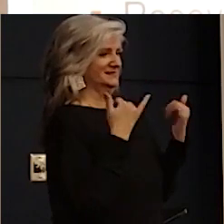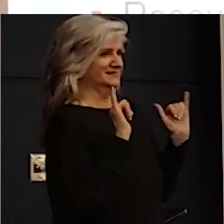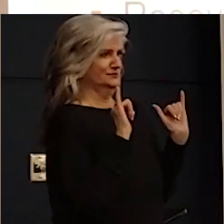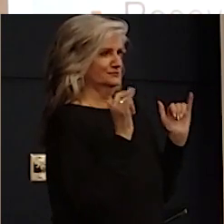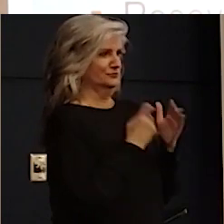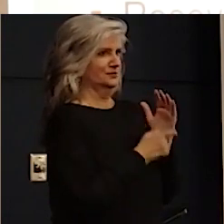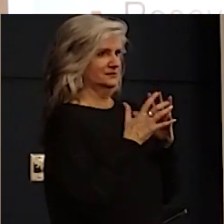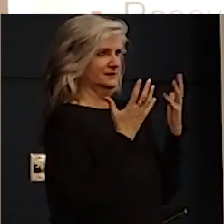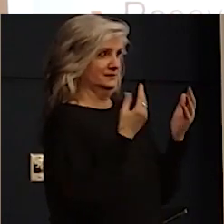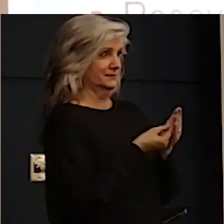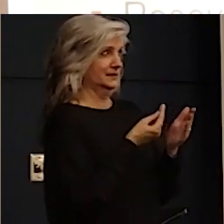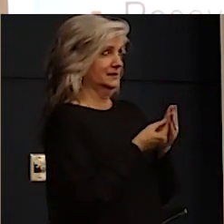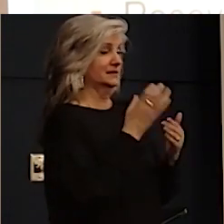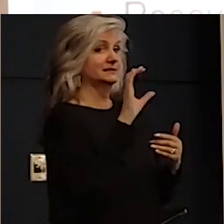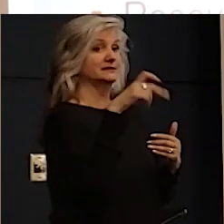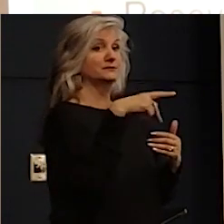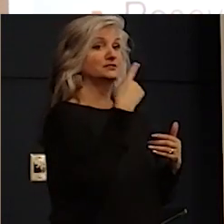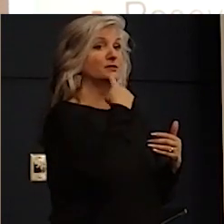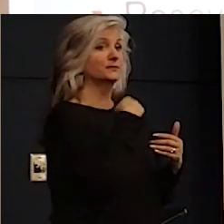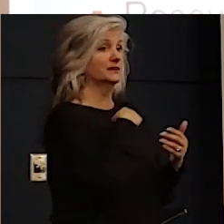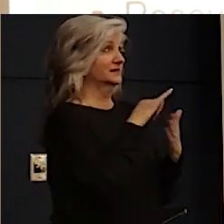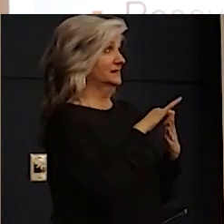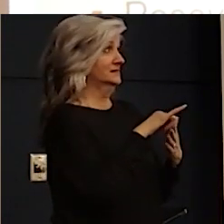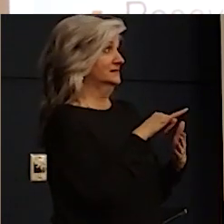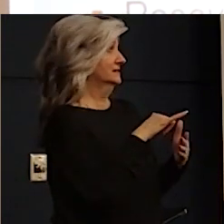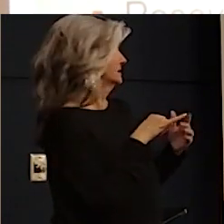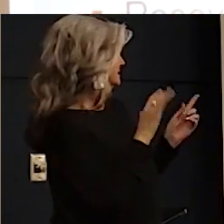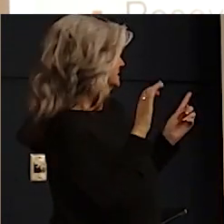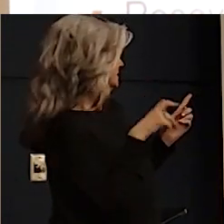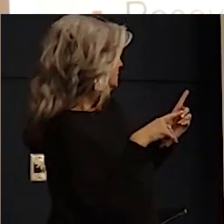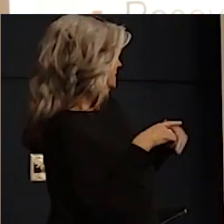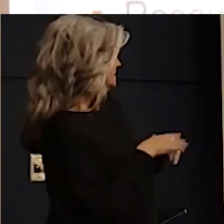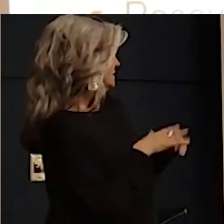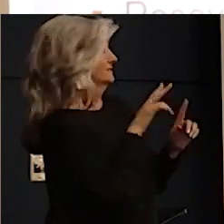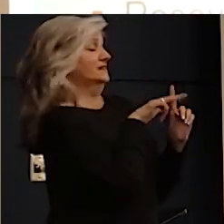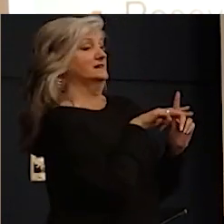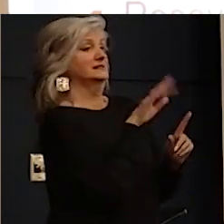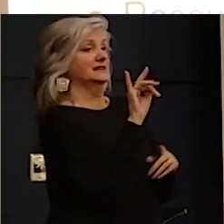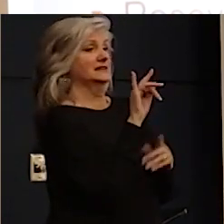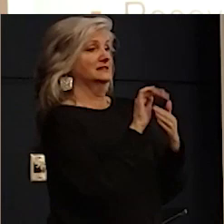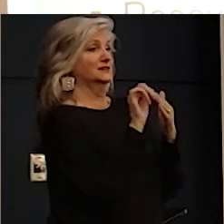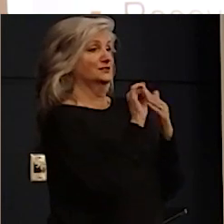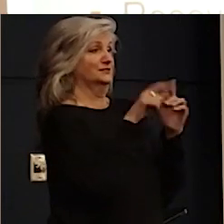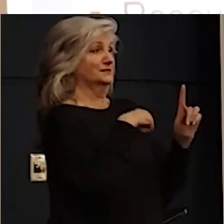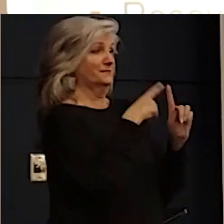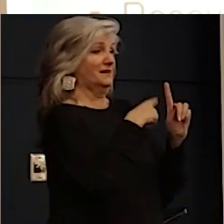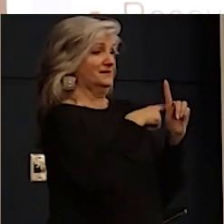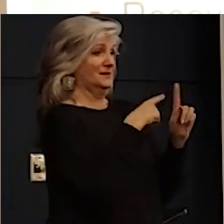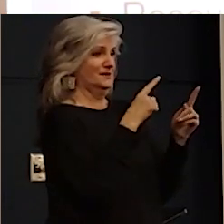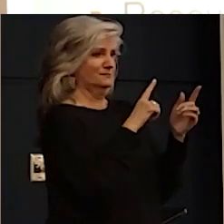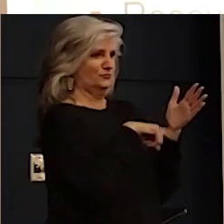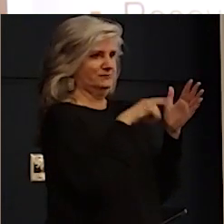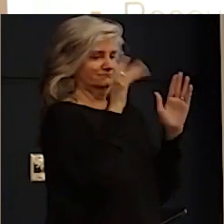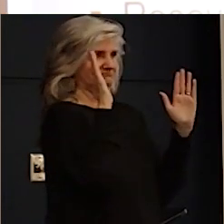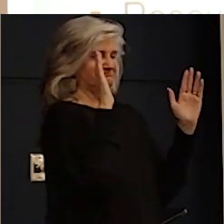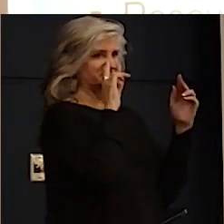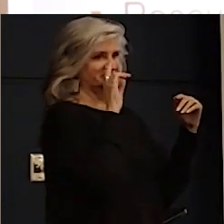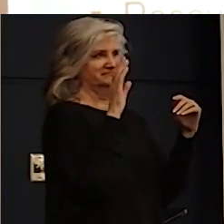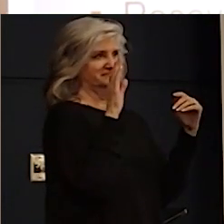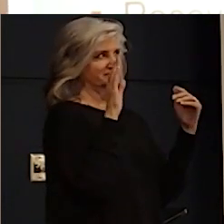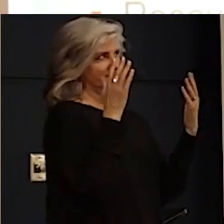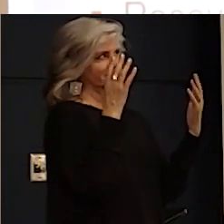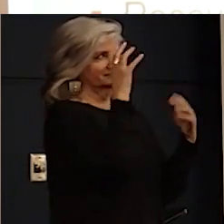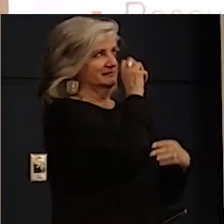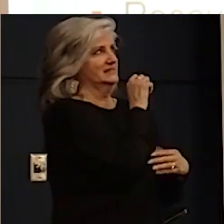money. CenterPoint's own math, this isn't my math, this is CenterPoint in their filing, said $18 a month is what we're estimating that increase